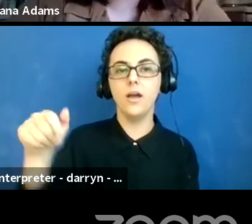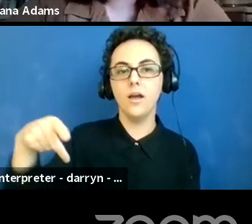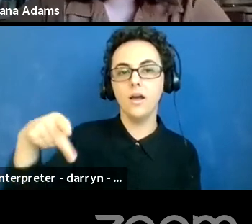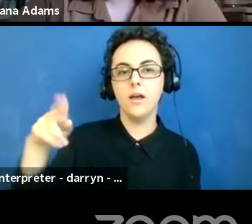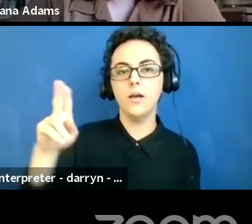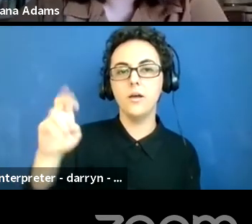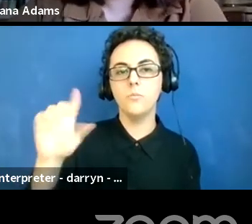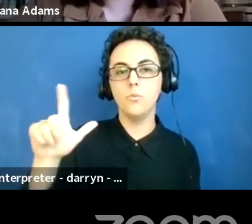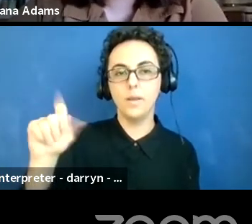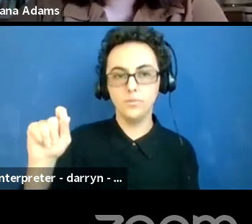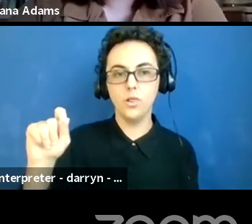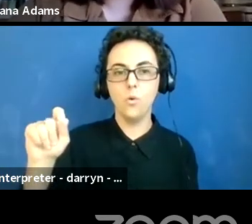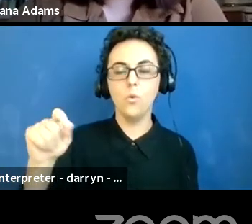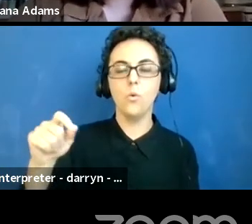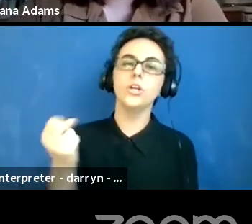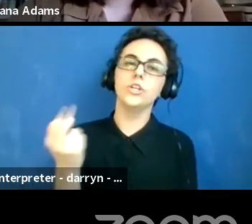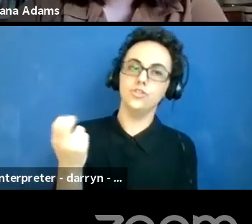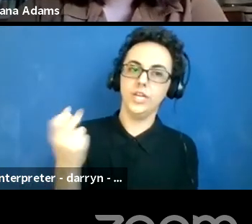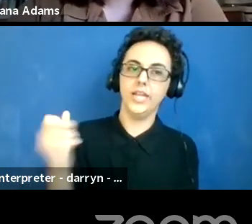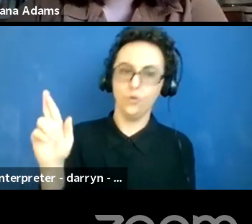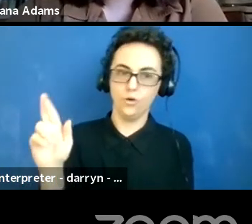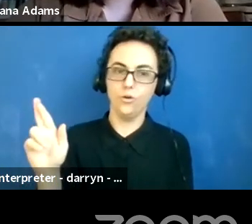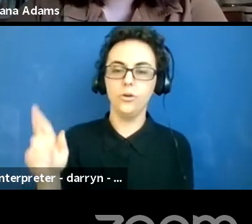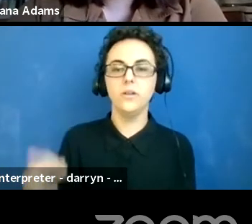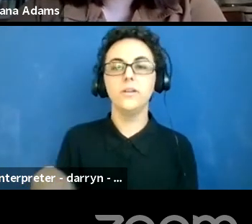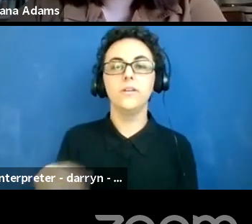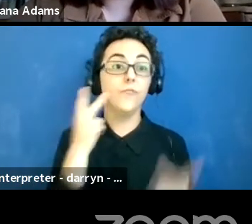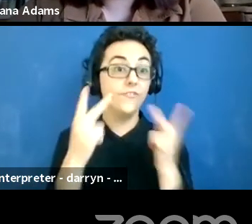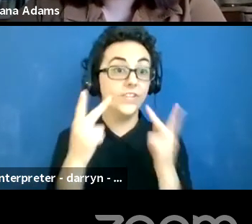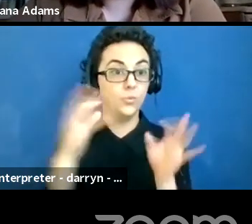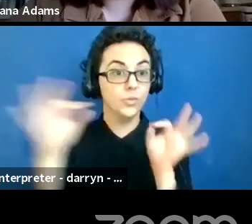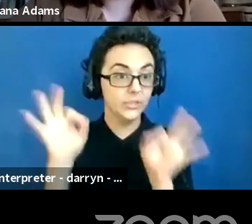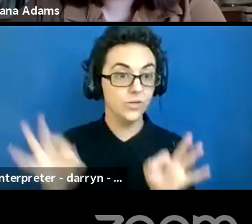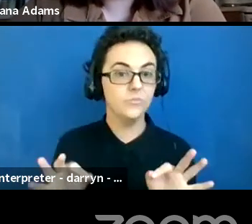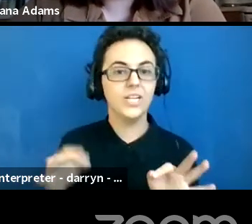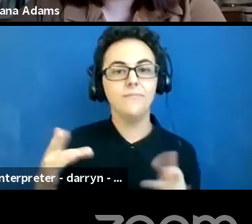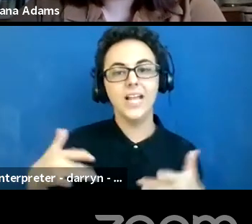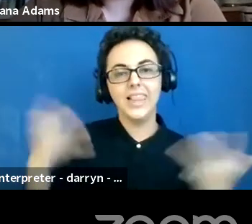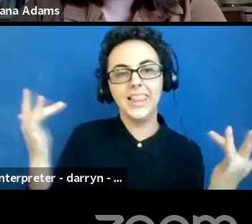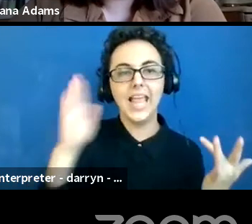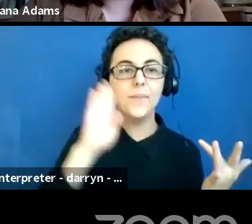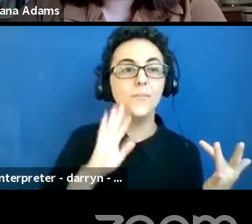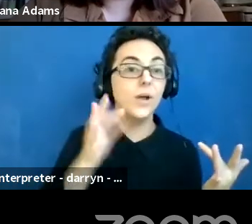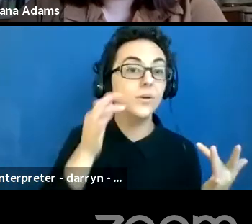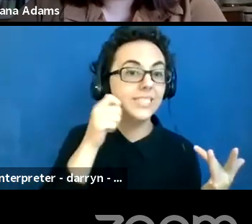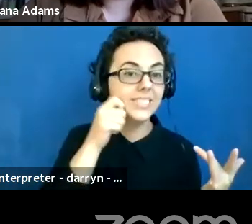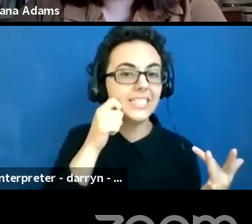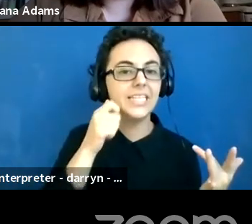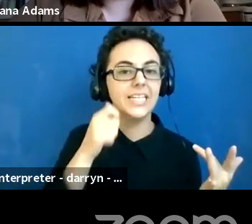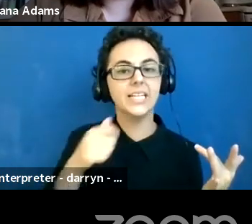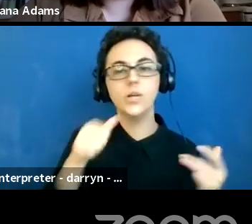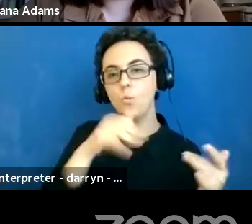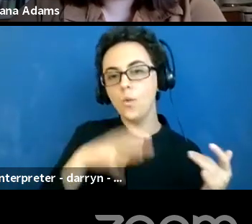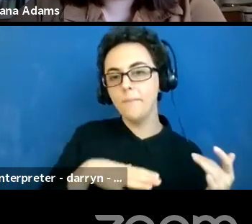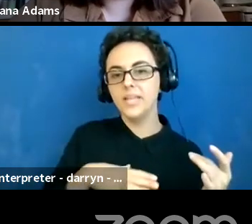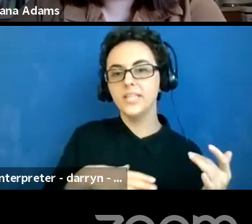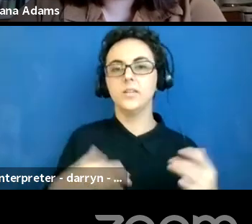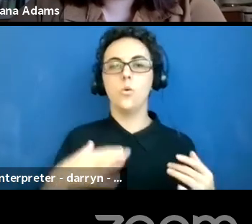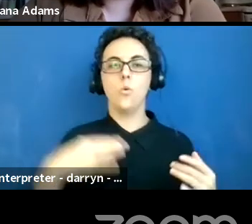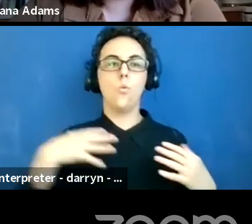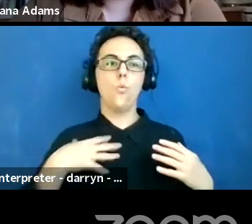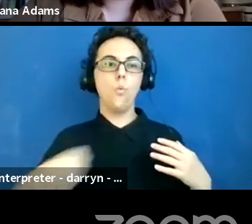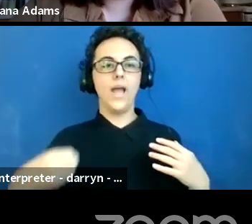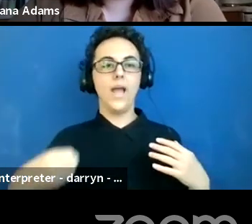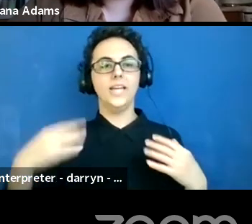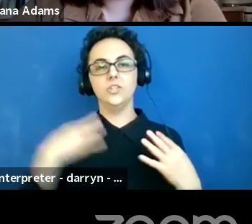For visual, I am a light brown-skinned woman wearing a white striped shirt and a